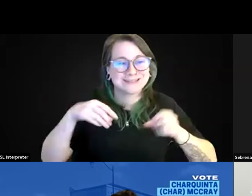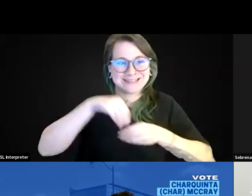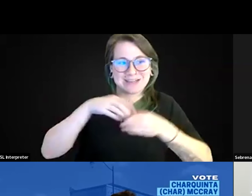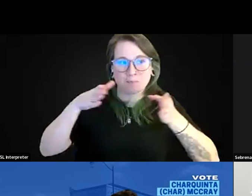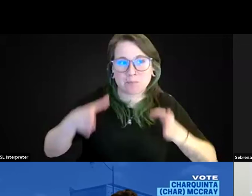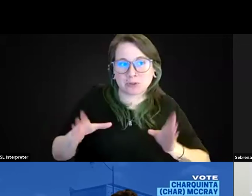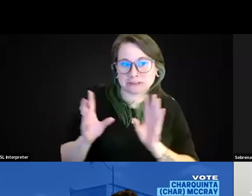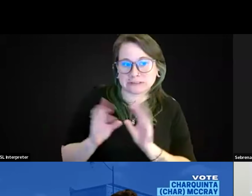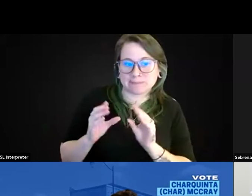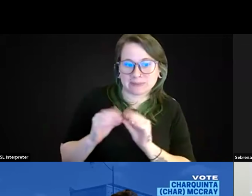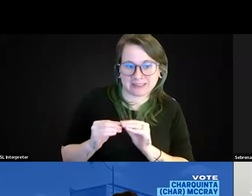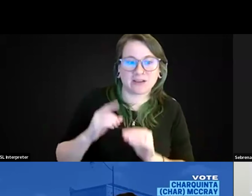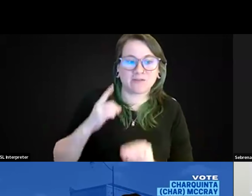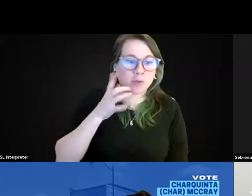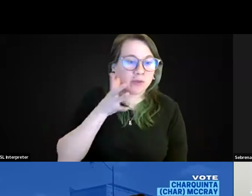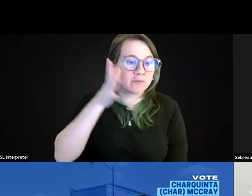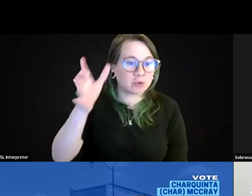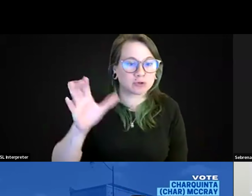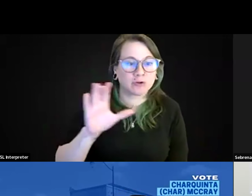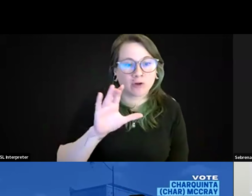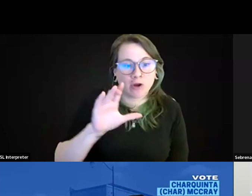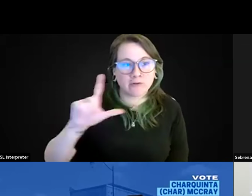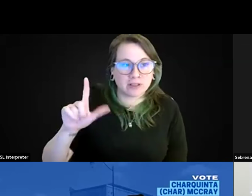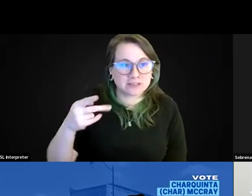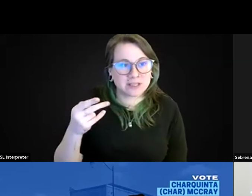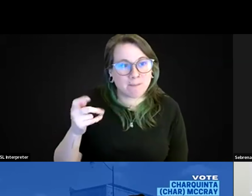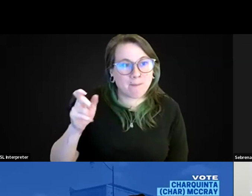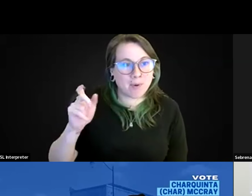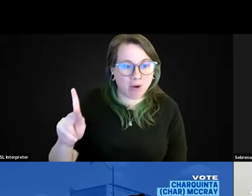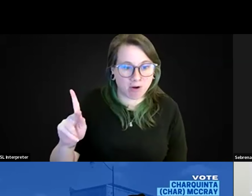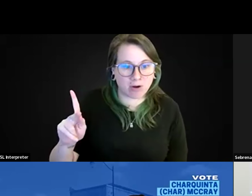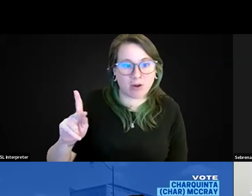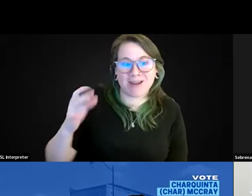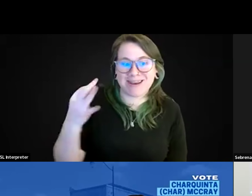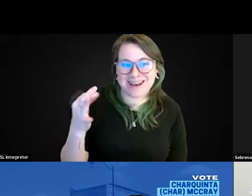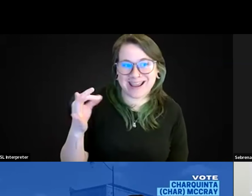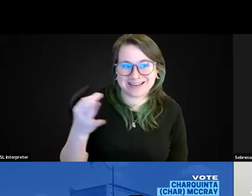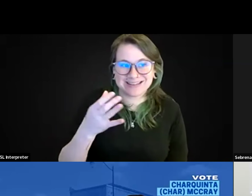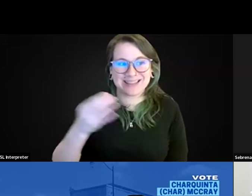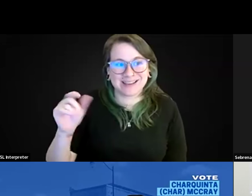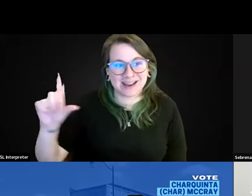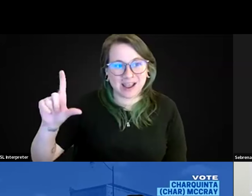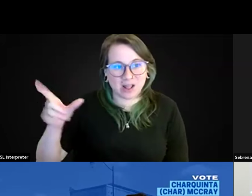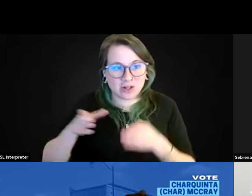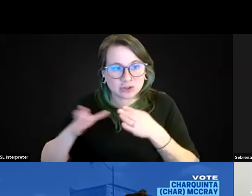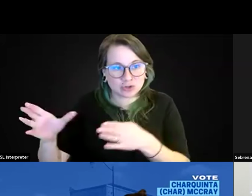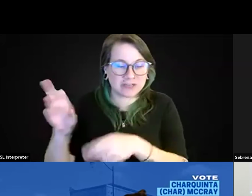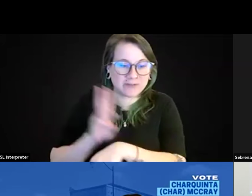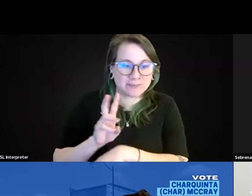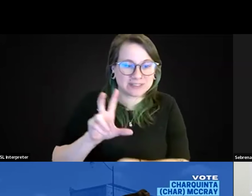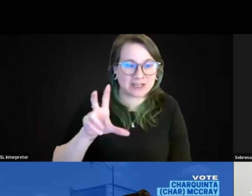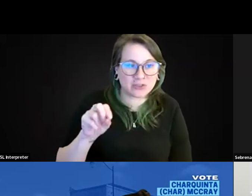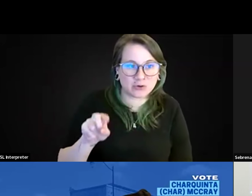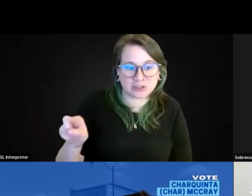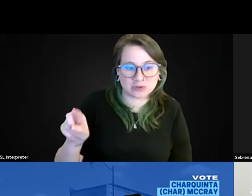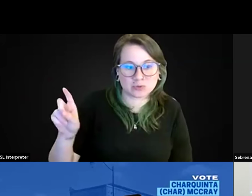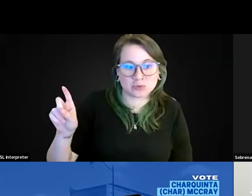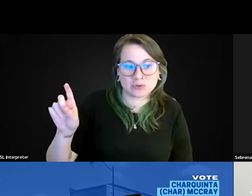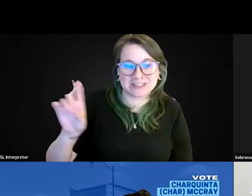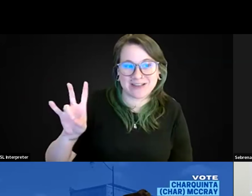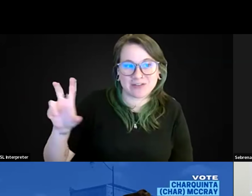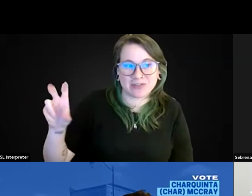Carver Langston Park at 19th Street and L Street on May 19th from 6:30 to 7:30 p.m. You can